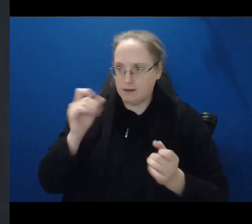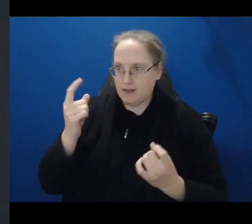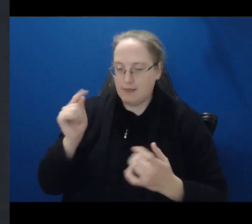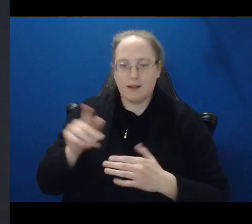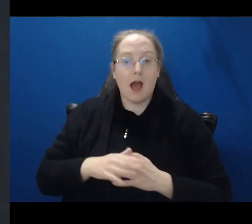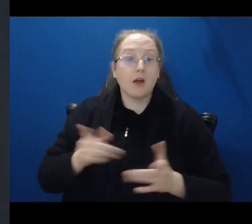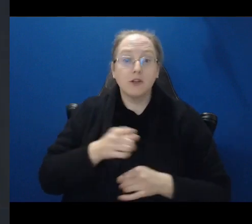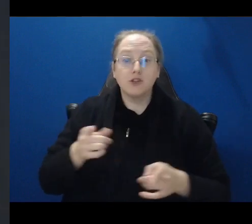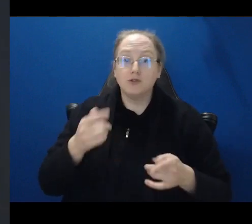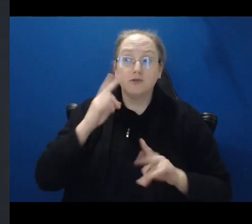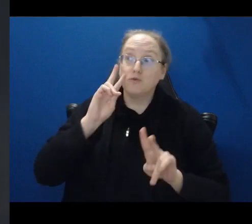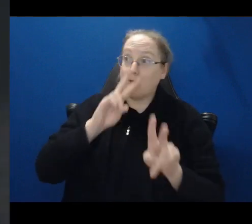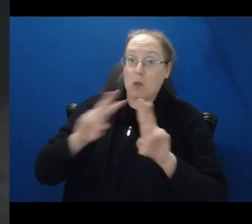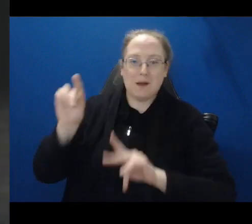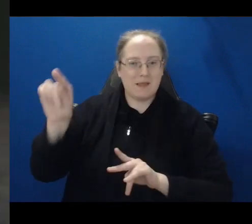ahead.